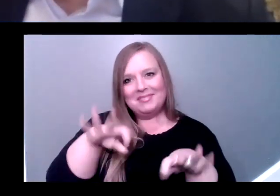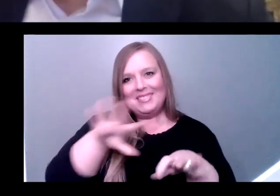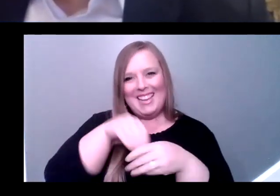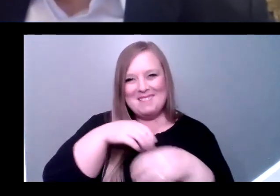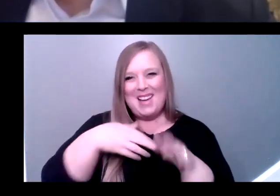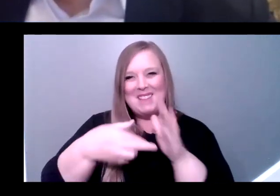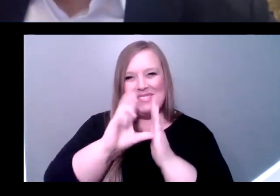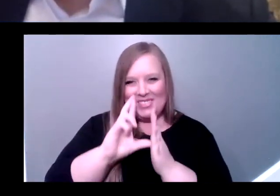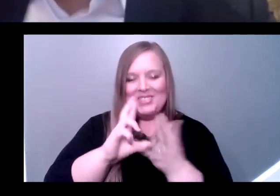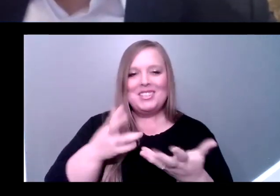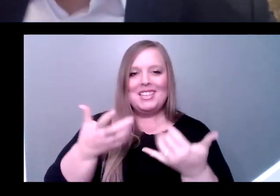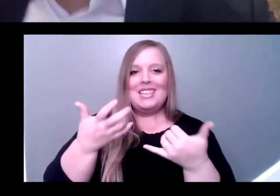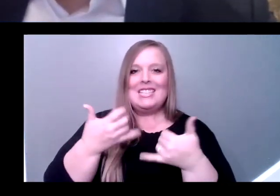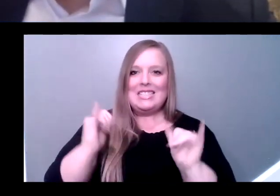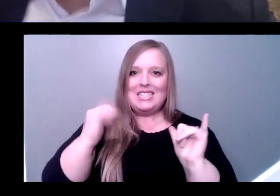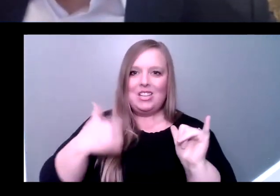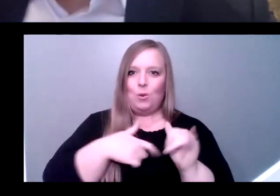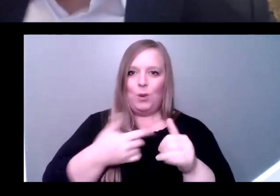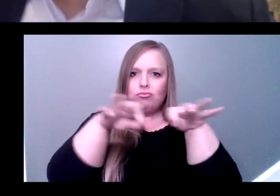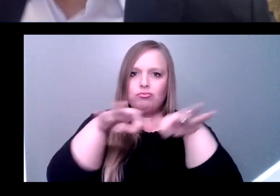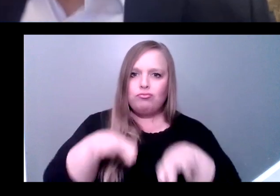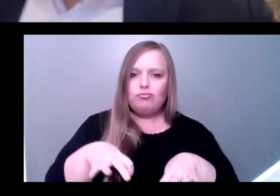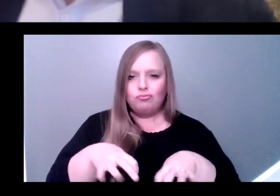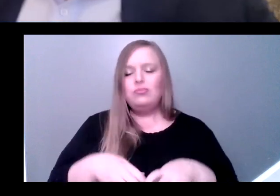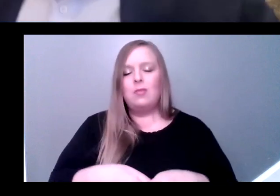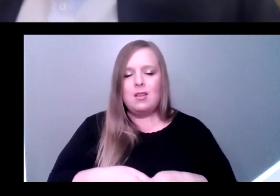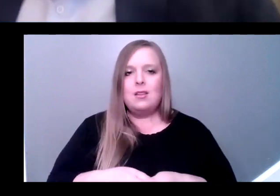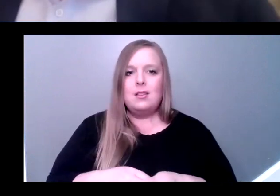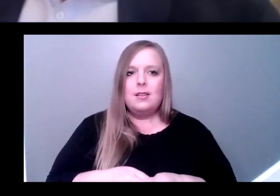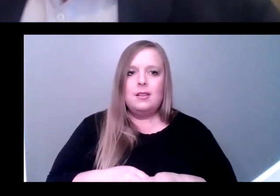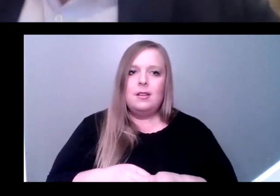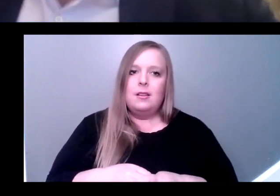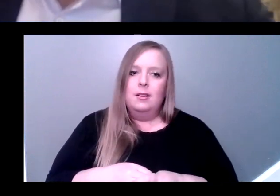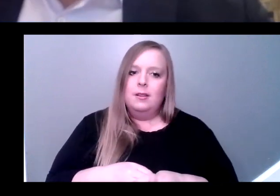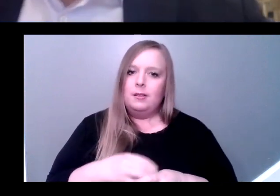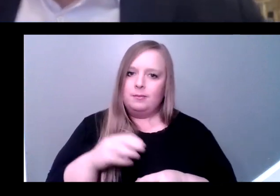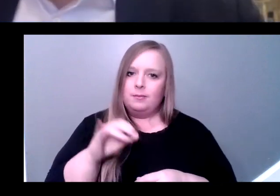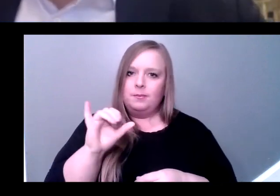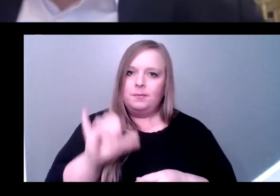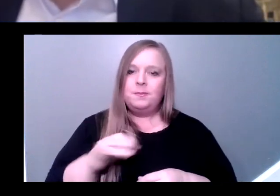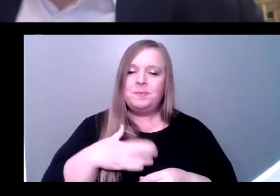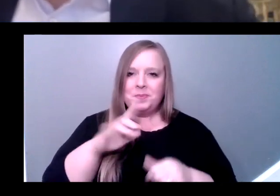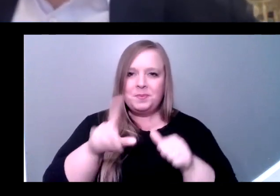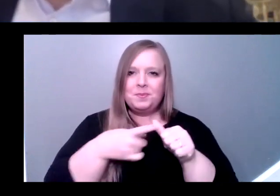other memorialization or commemoration for what happened in Omarska.